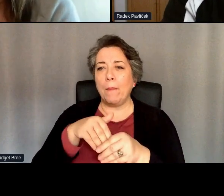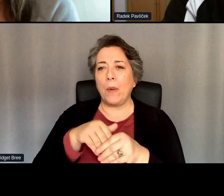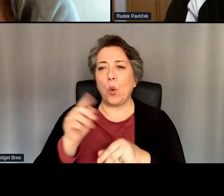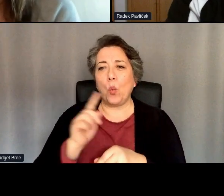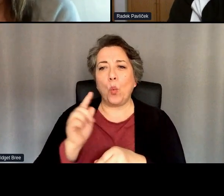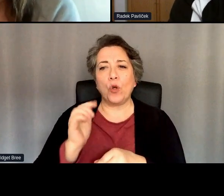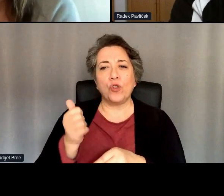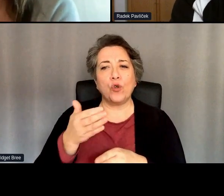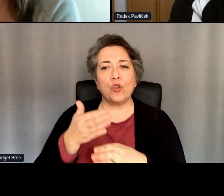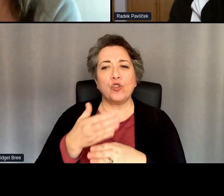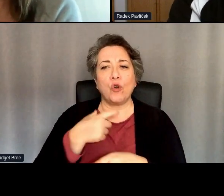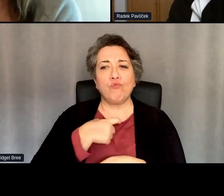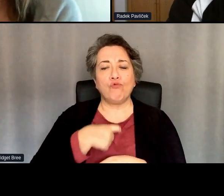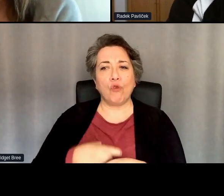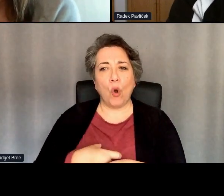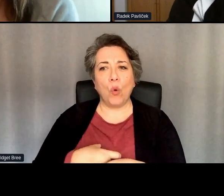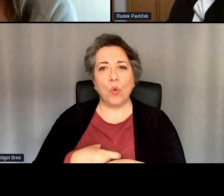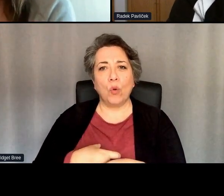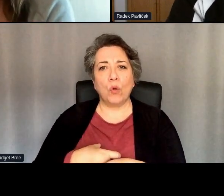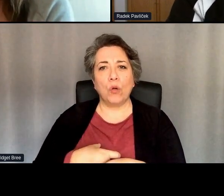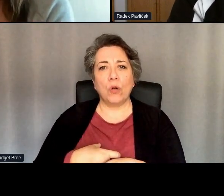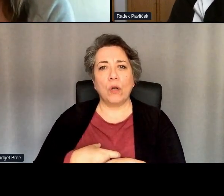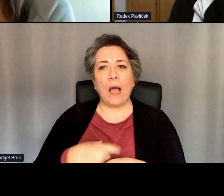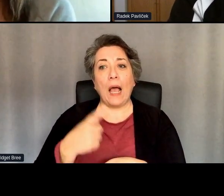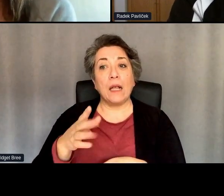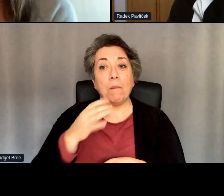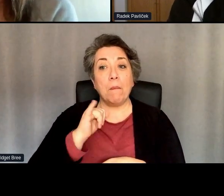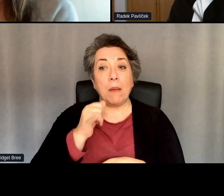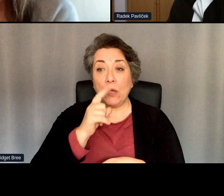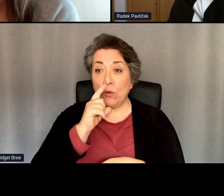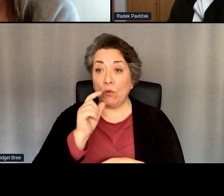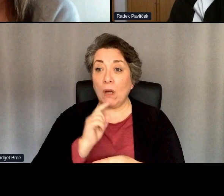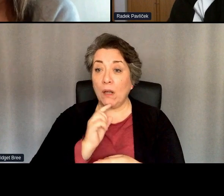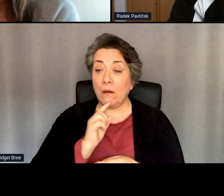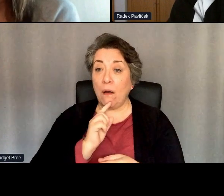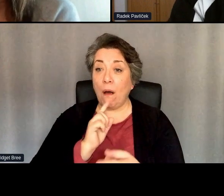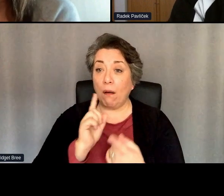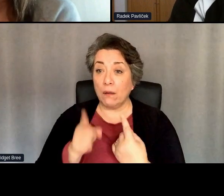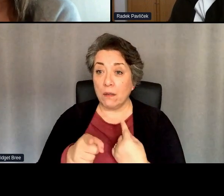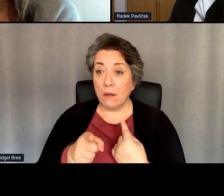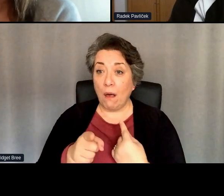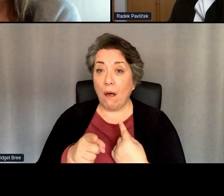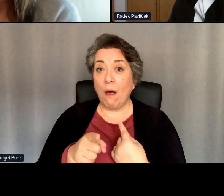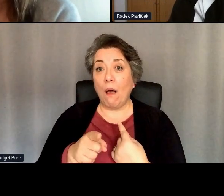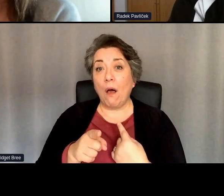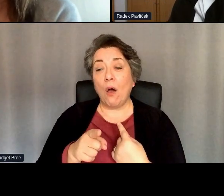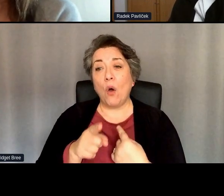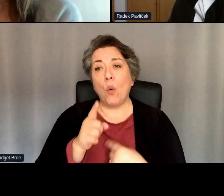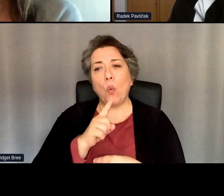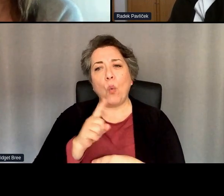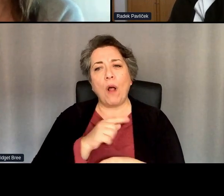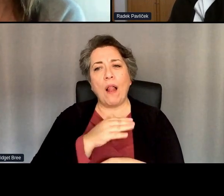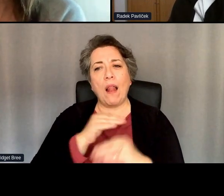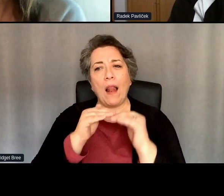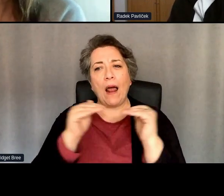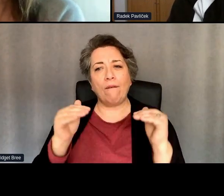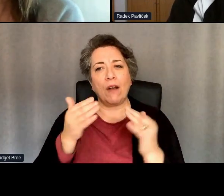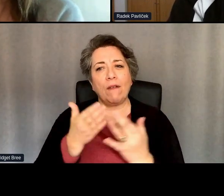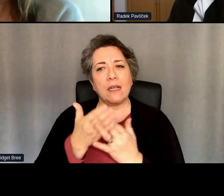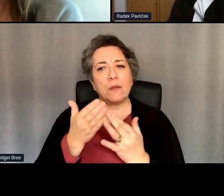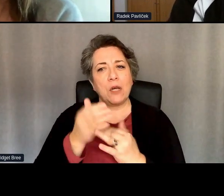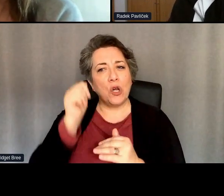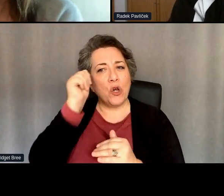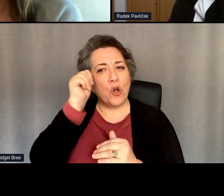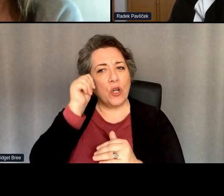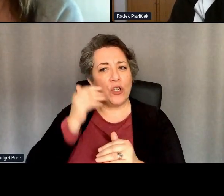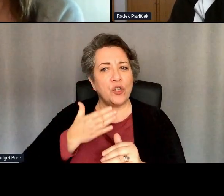that we have got, what level of accessibility knowledge that we require, because this question is accessibility is part of my role. Can you